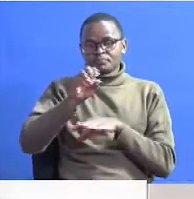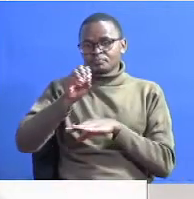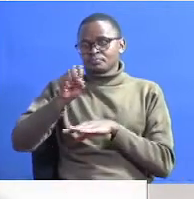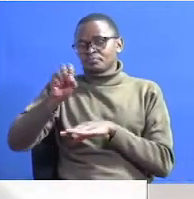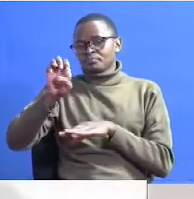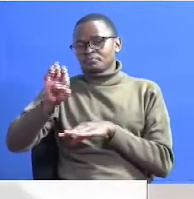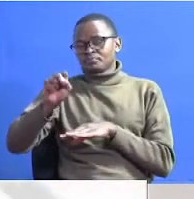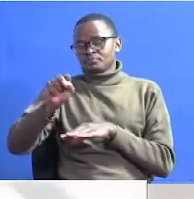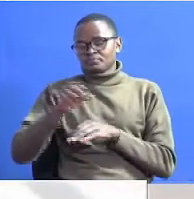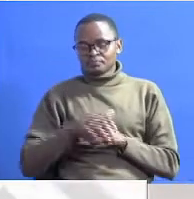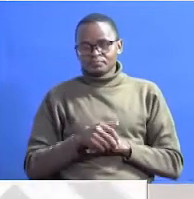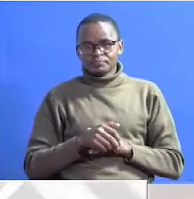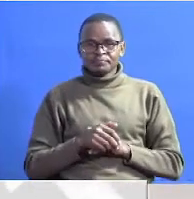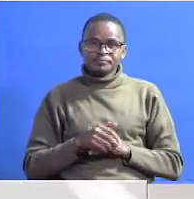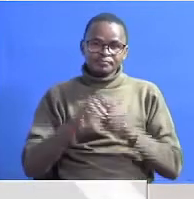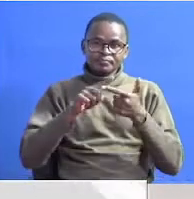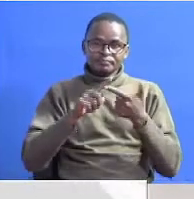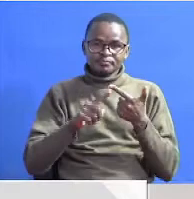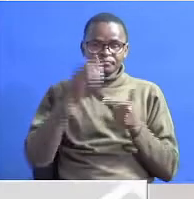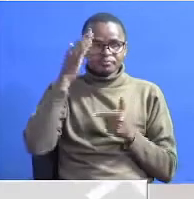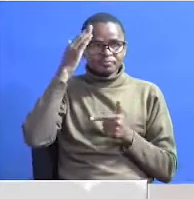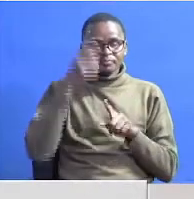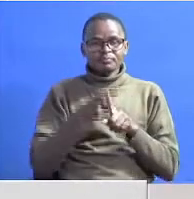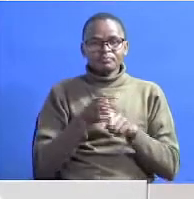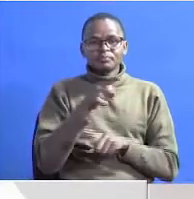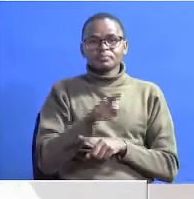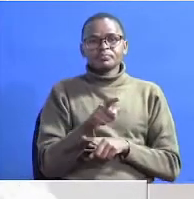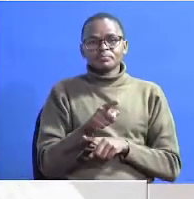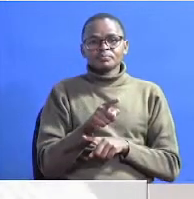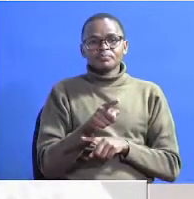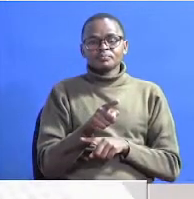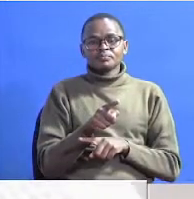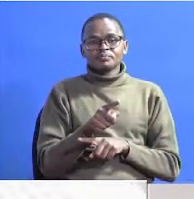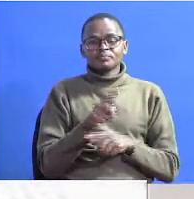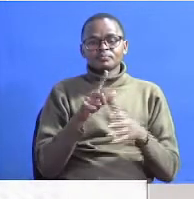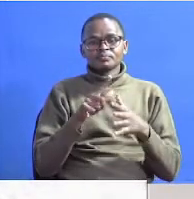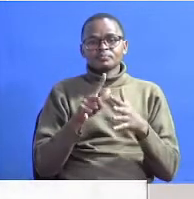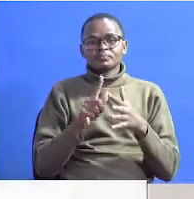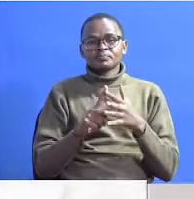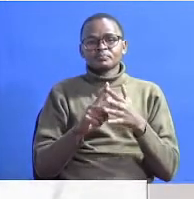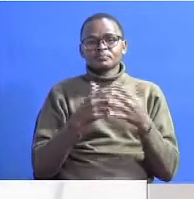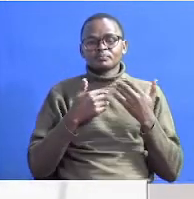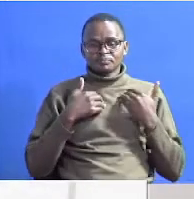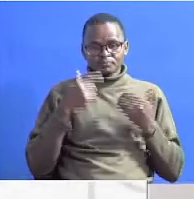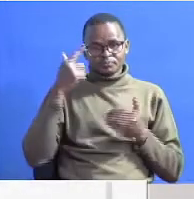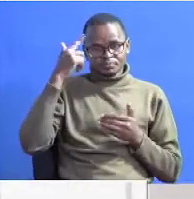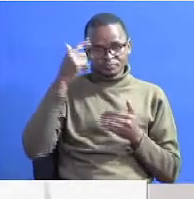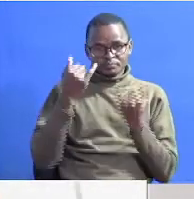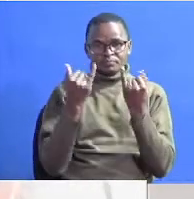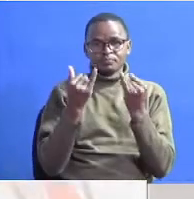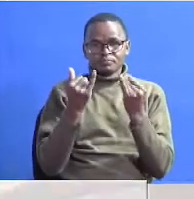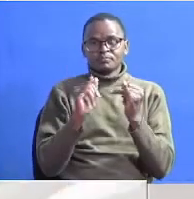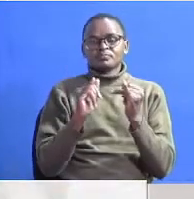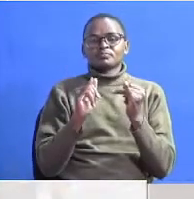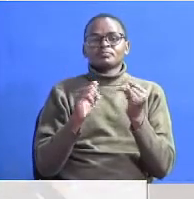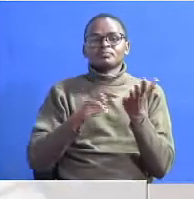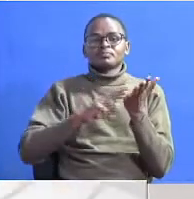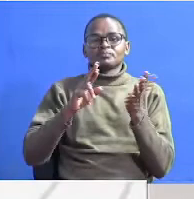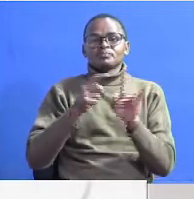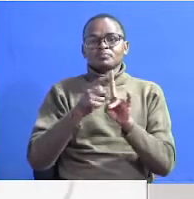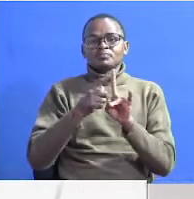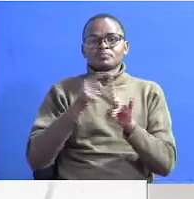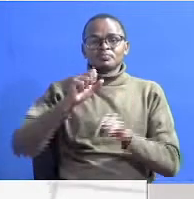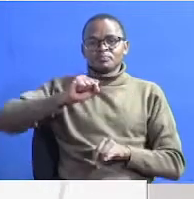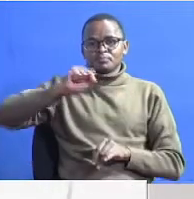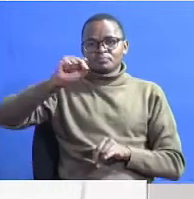toes, yeah. But, from these 2022 general elections, we have seen people saying that now Raila should retire from